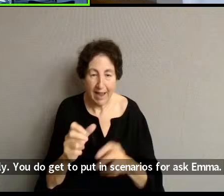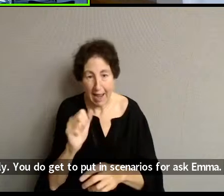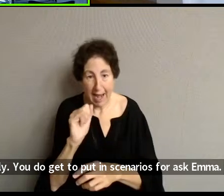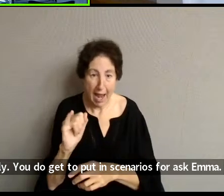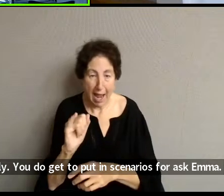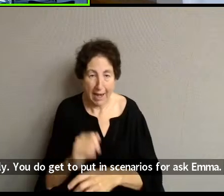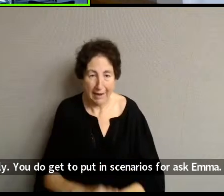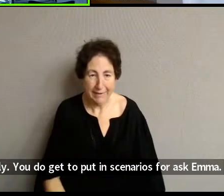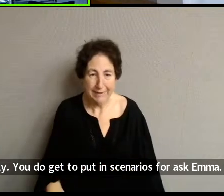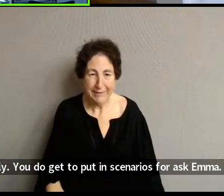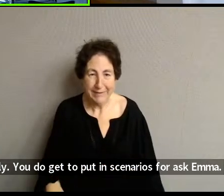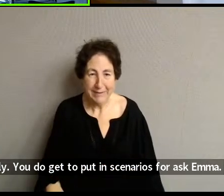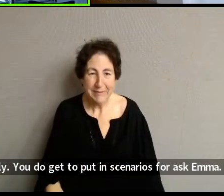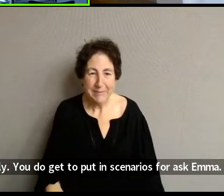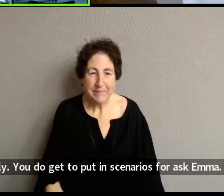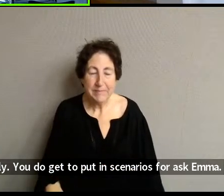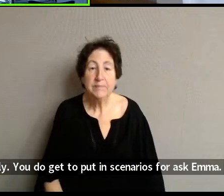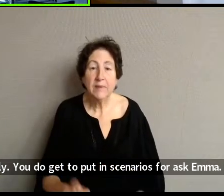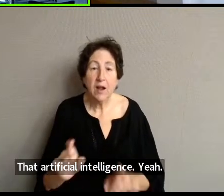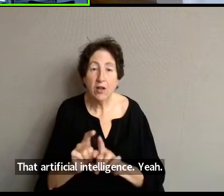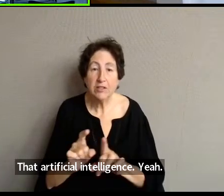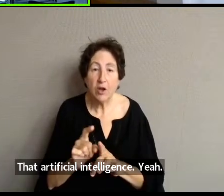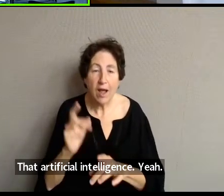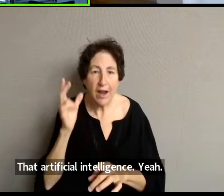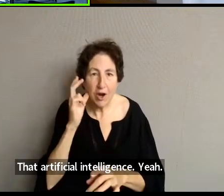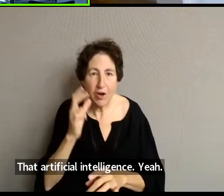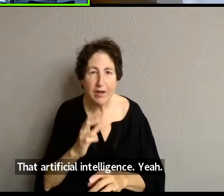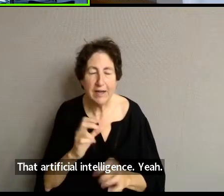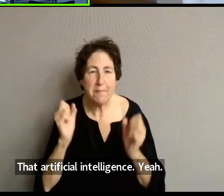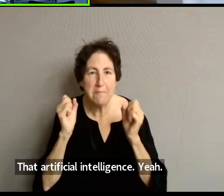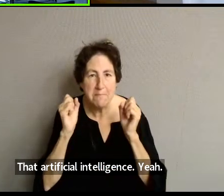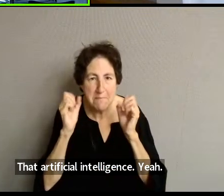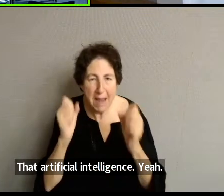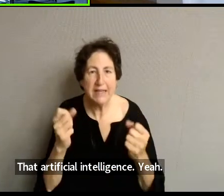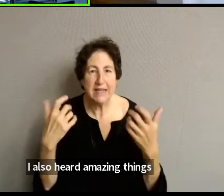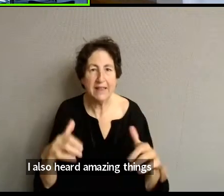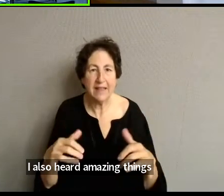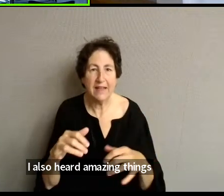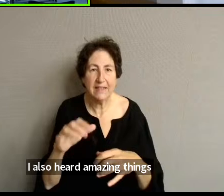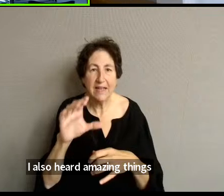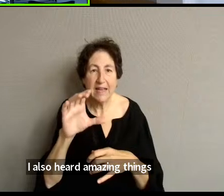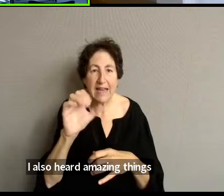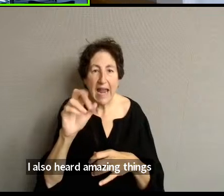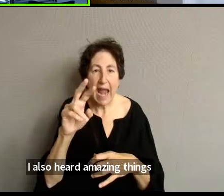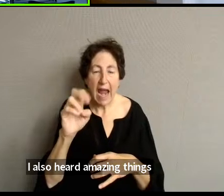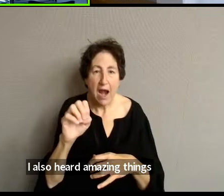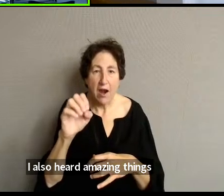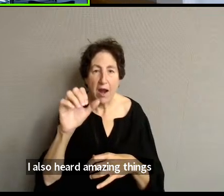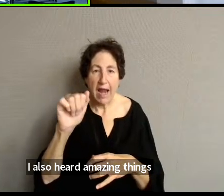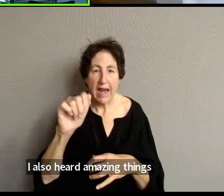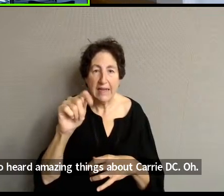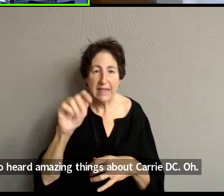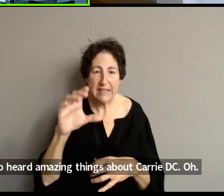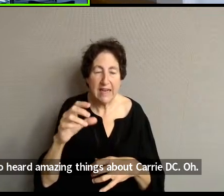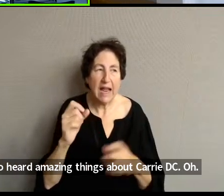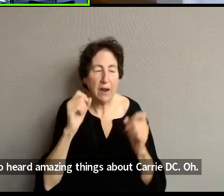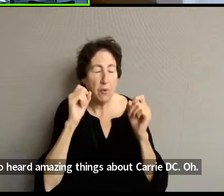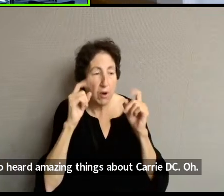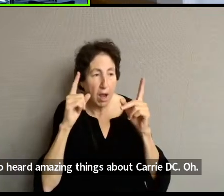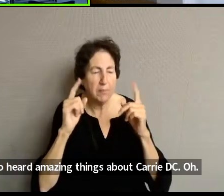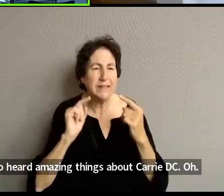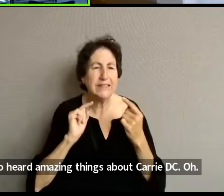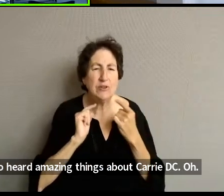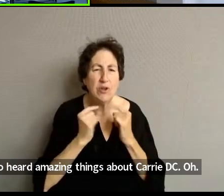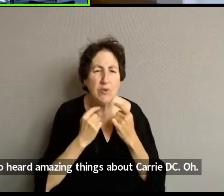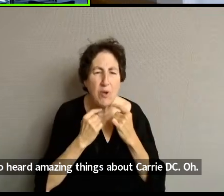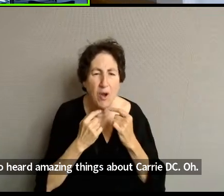Yeah. I also have heard amazing things about the CARE ATC. Oh, I woke up with a sore throat, was